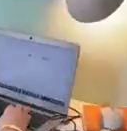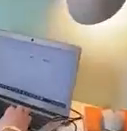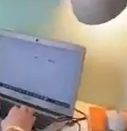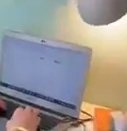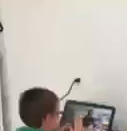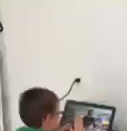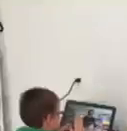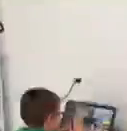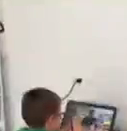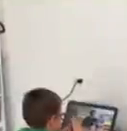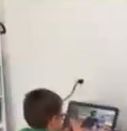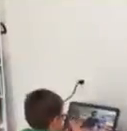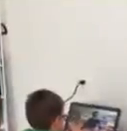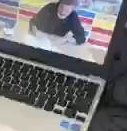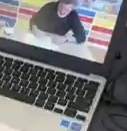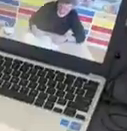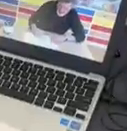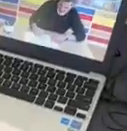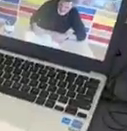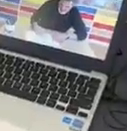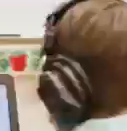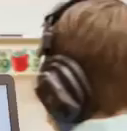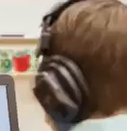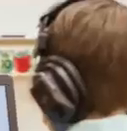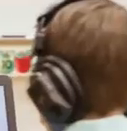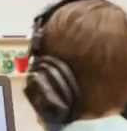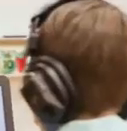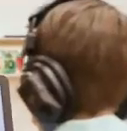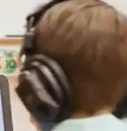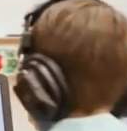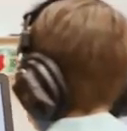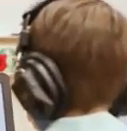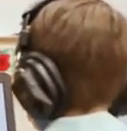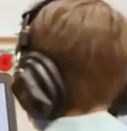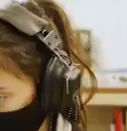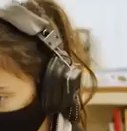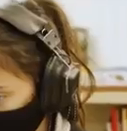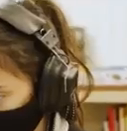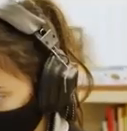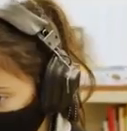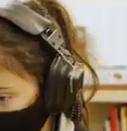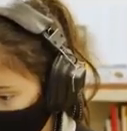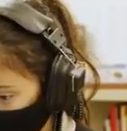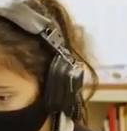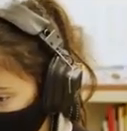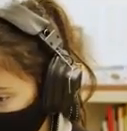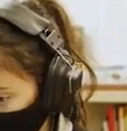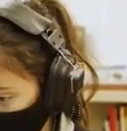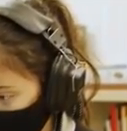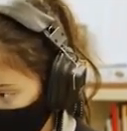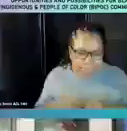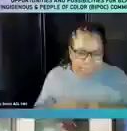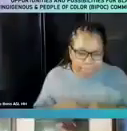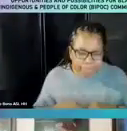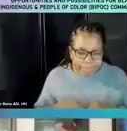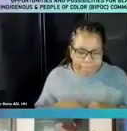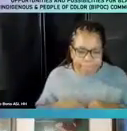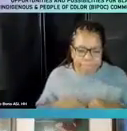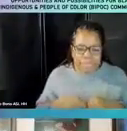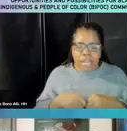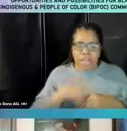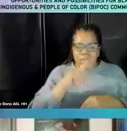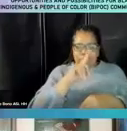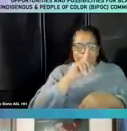lot of children thrive under virtual learning. They say the challenge now is fairness for everyone as society pivots again. It's